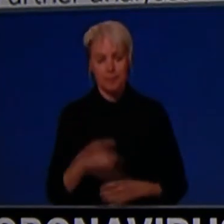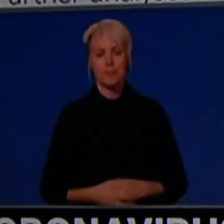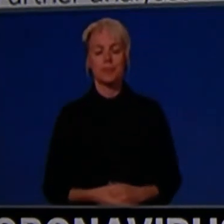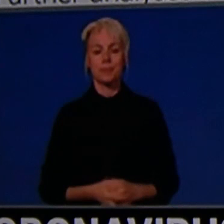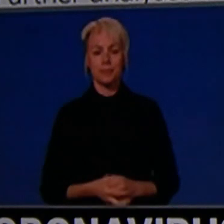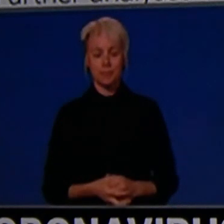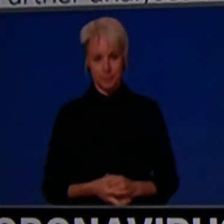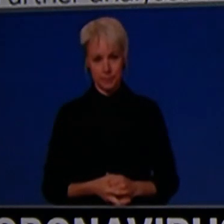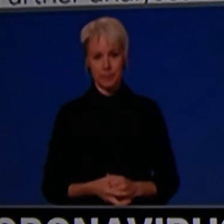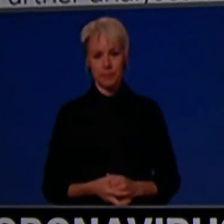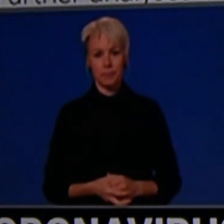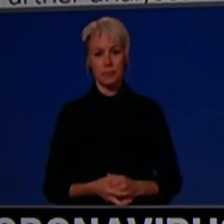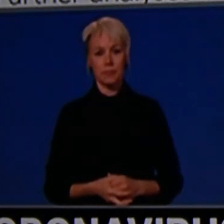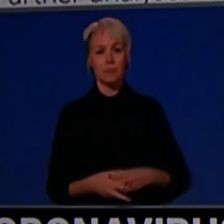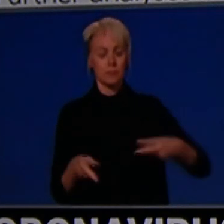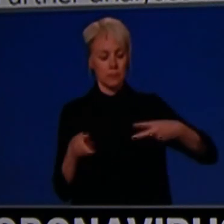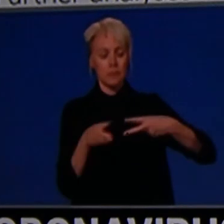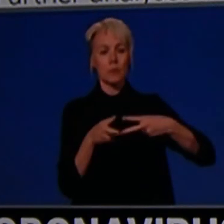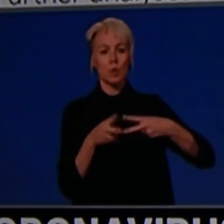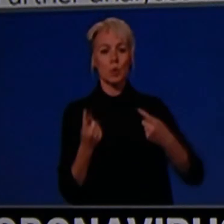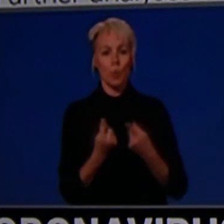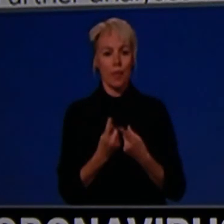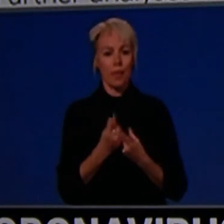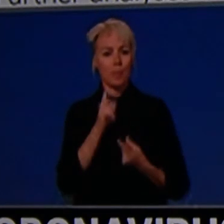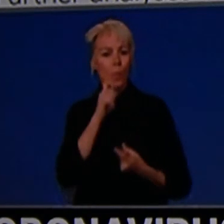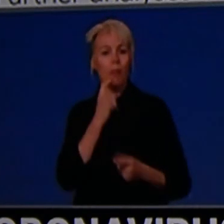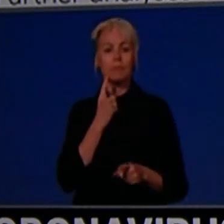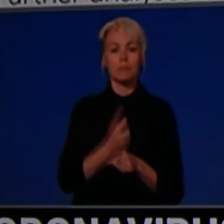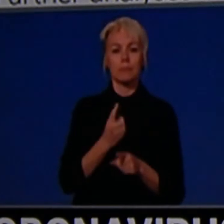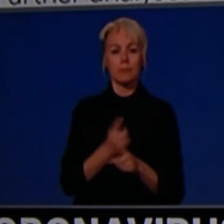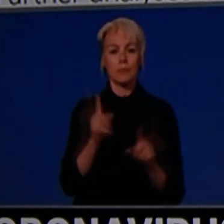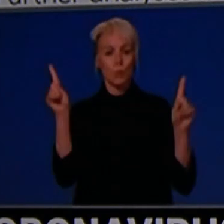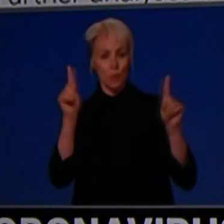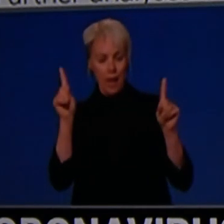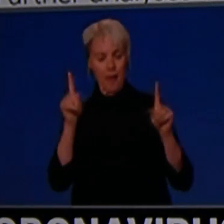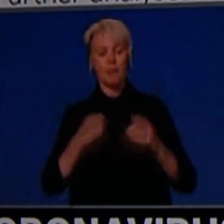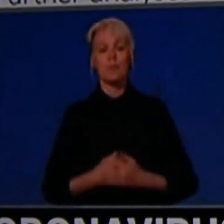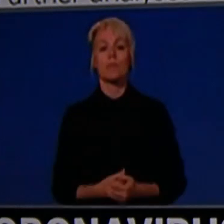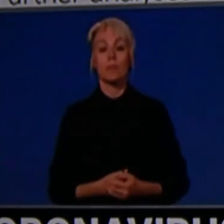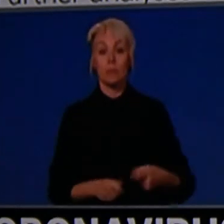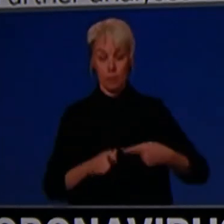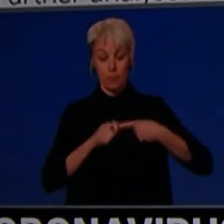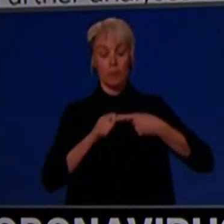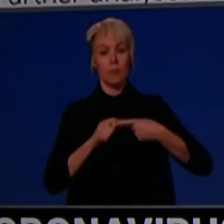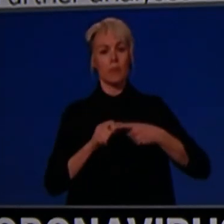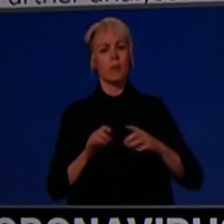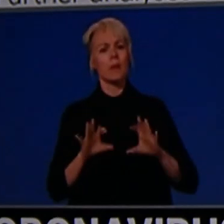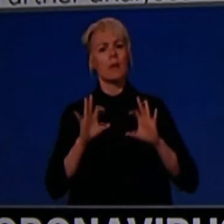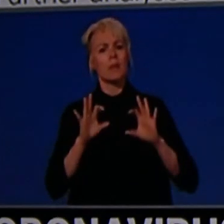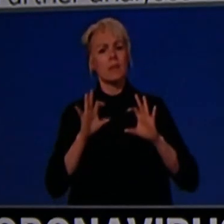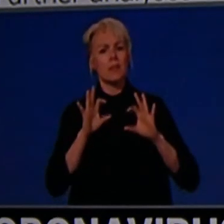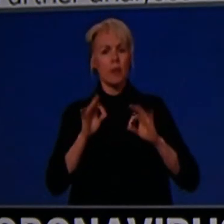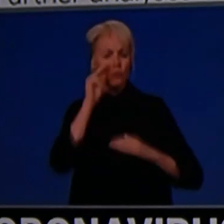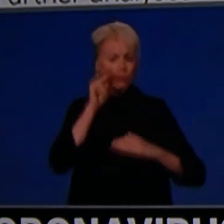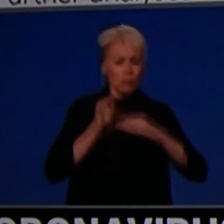So two measures we're looking at today. One is a model that's developed by the London School of Hygiene and Tropical